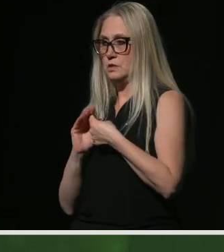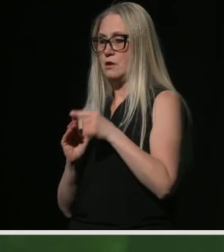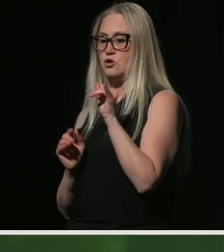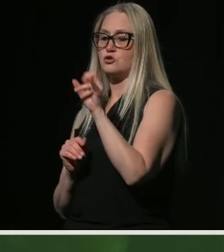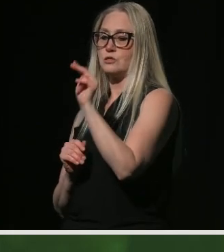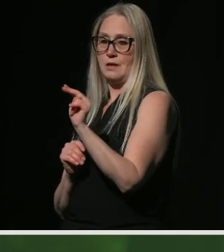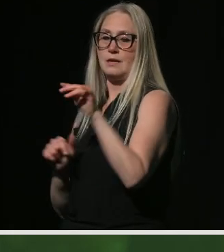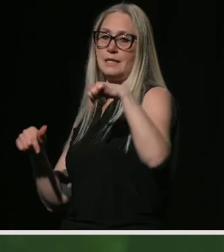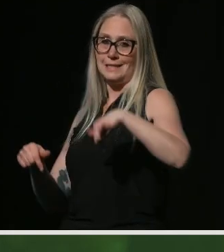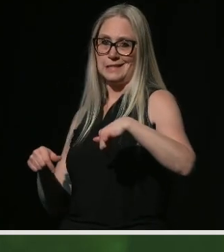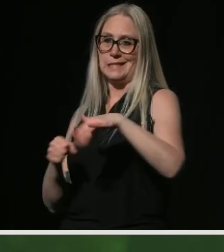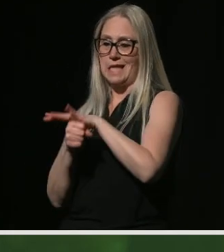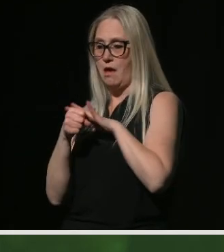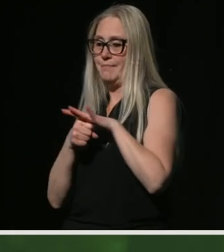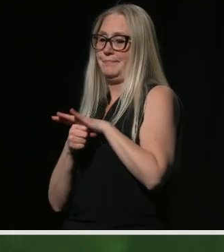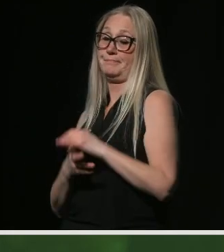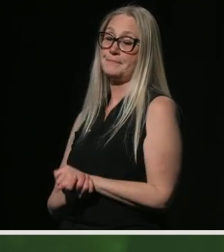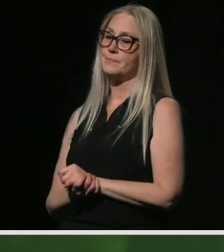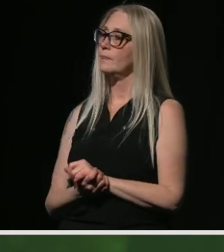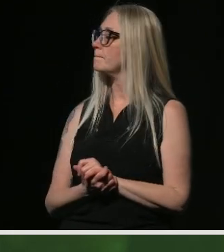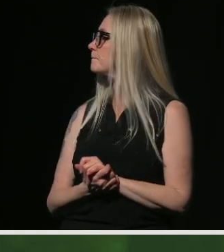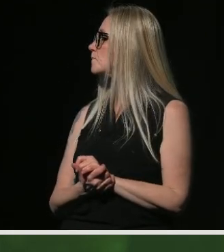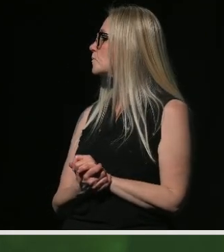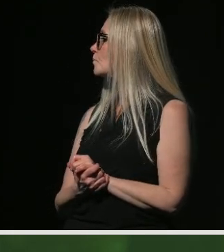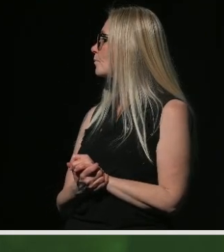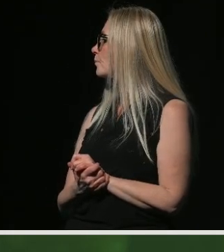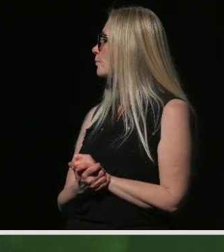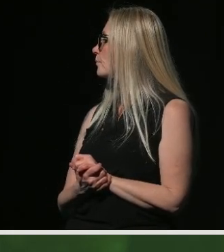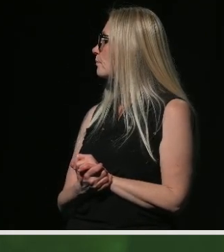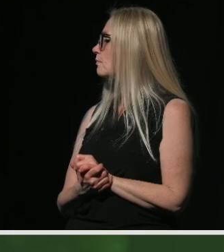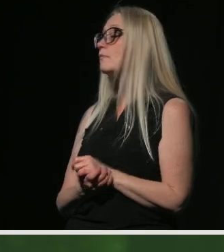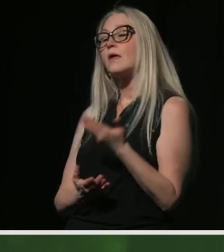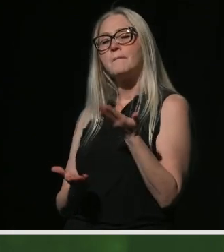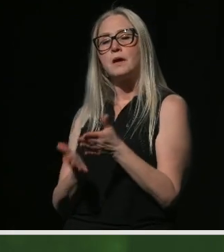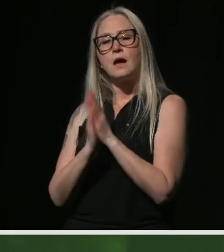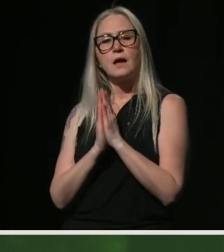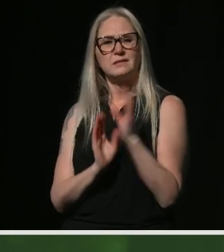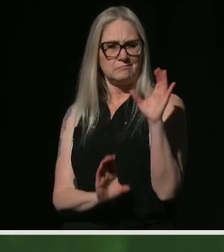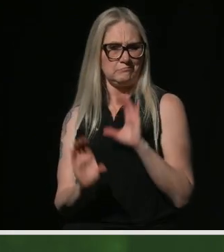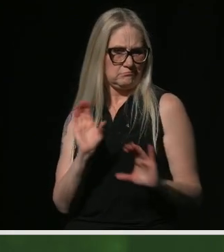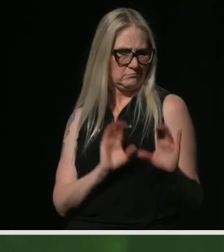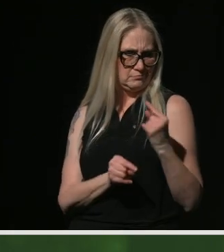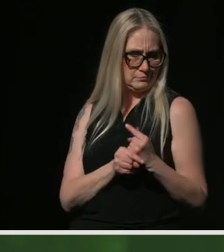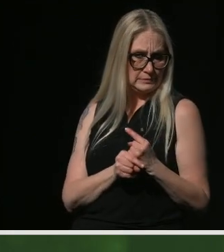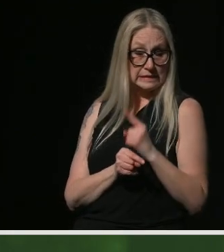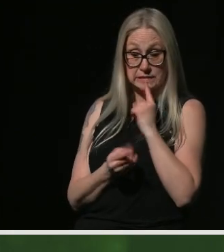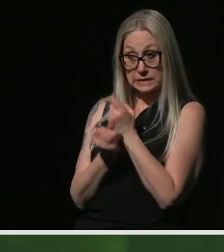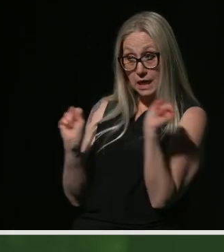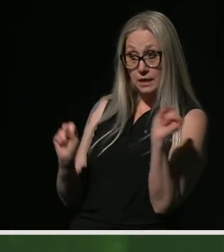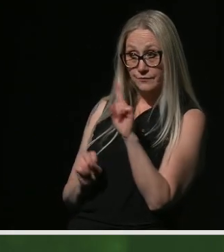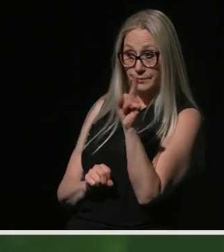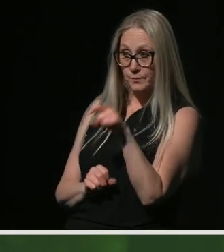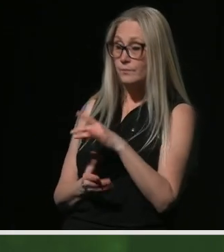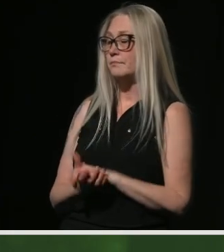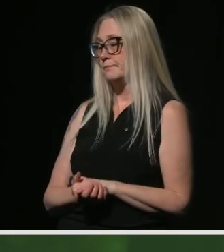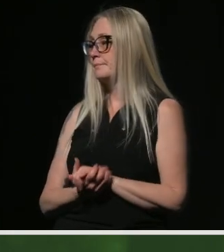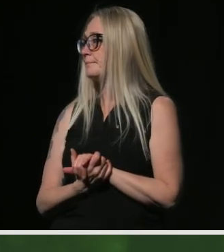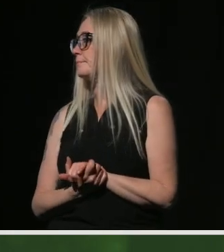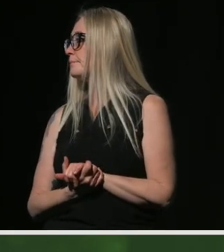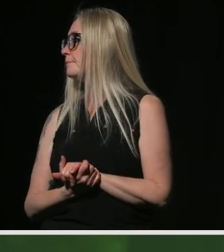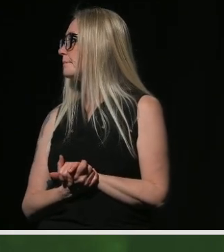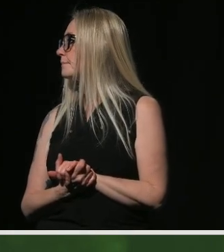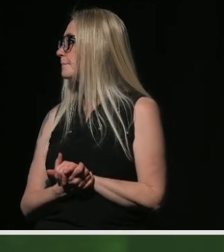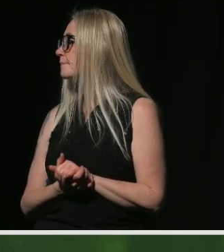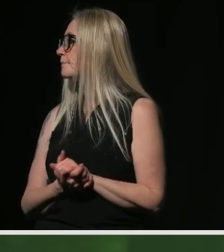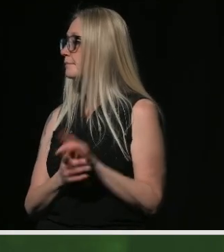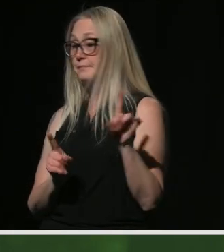region. Now, one of the questions you might be asking yourself is, this is a chemical product. Is this safe? So this is what we shared with you guys.